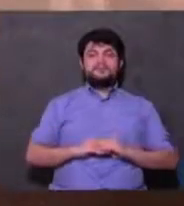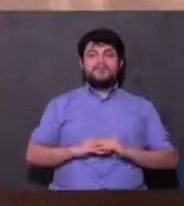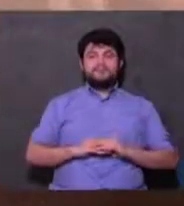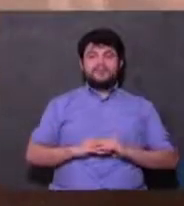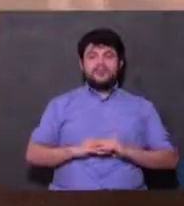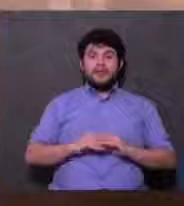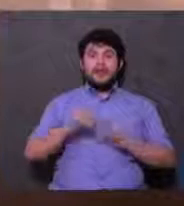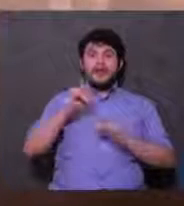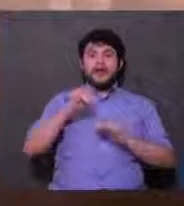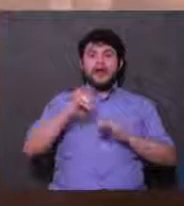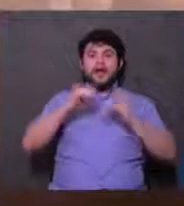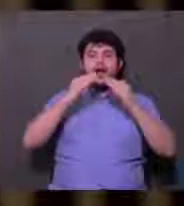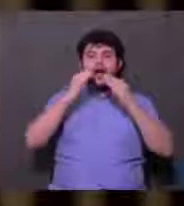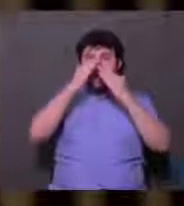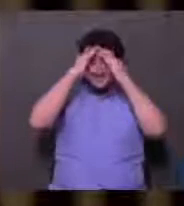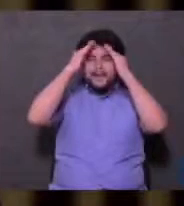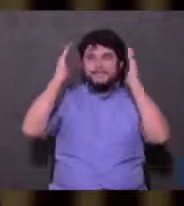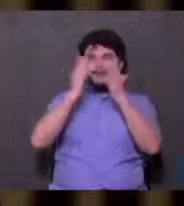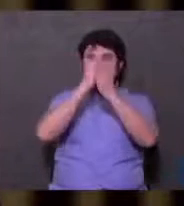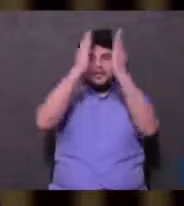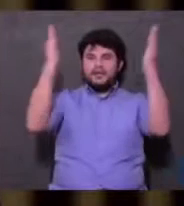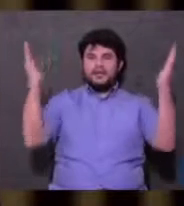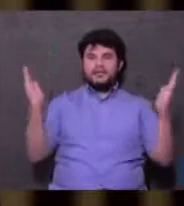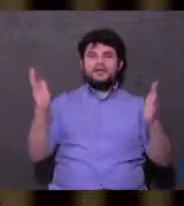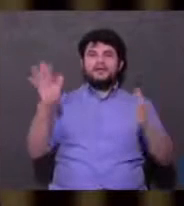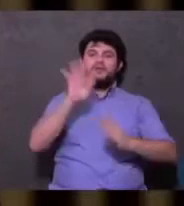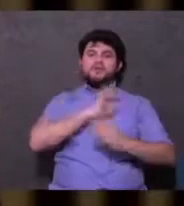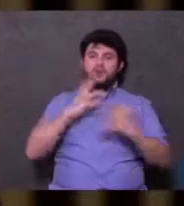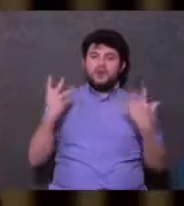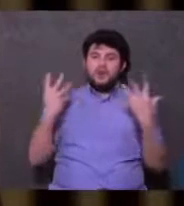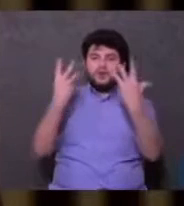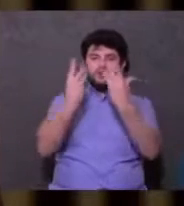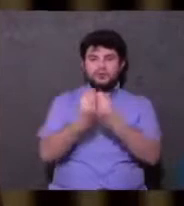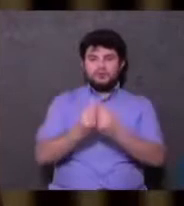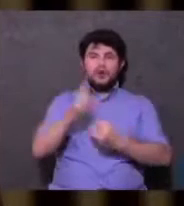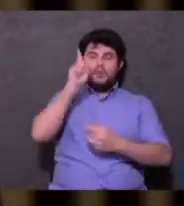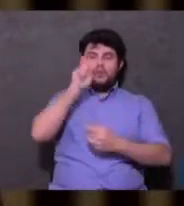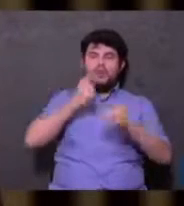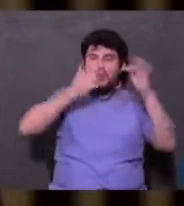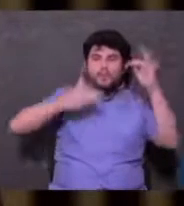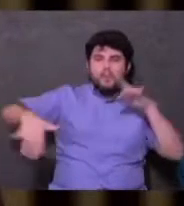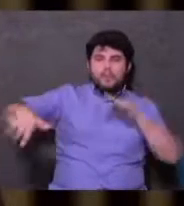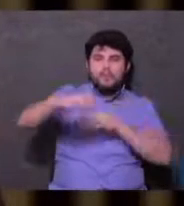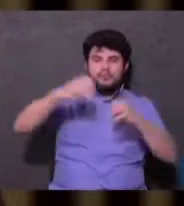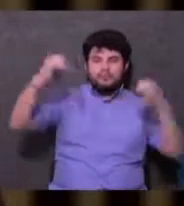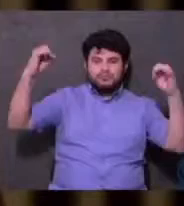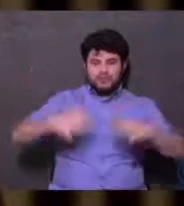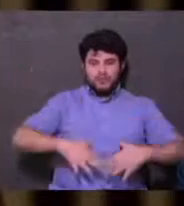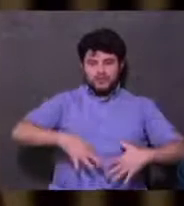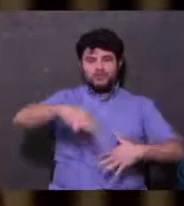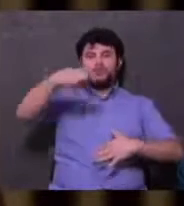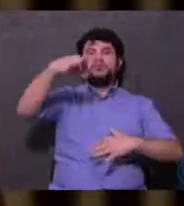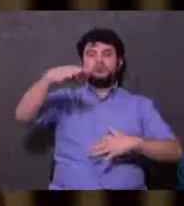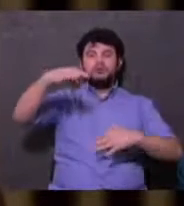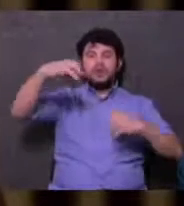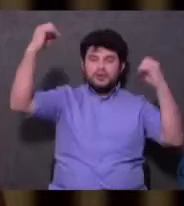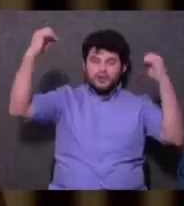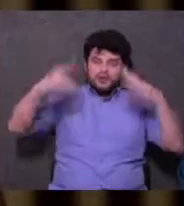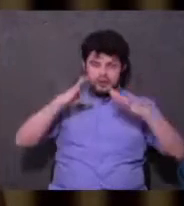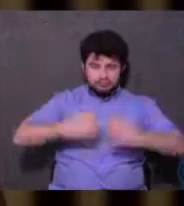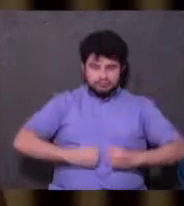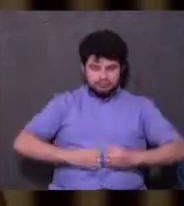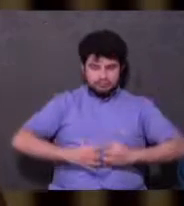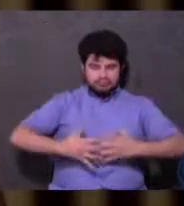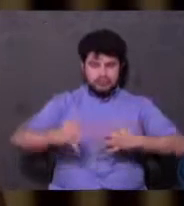Hail Mary, full of grace, the Lord is with thee. Blessed art thou among women, and blessed is the fruit of thy